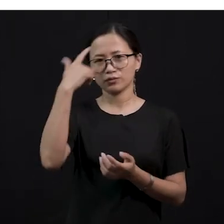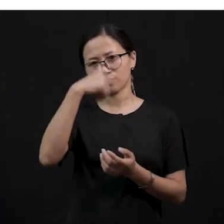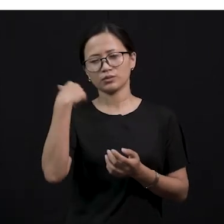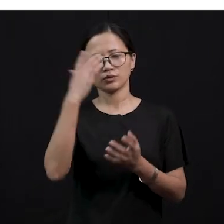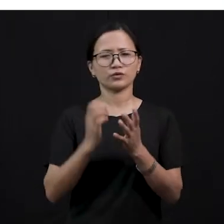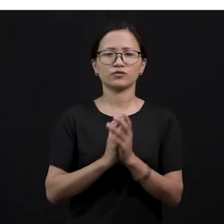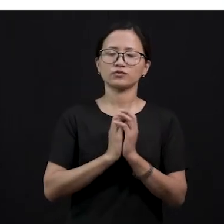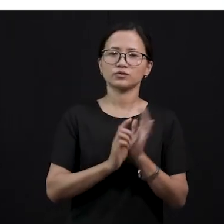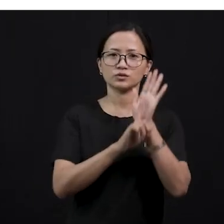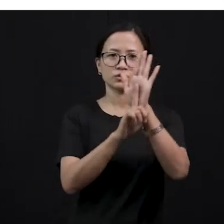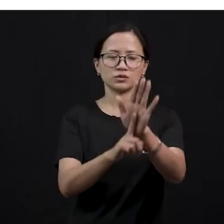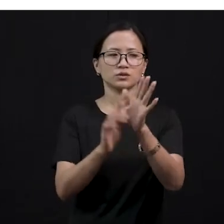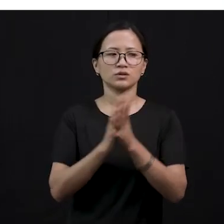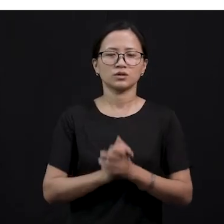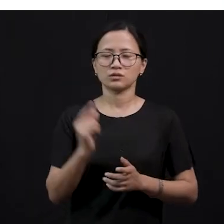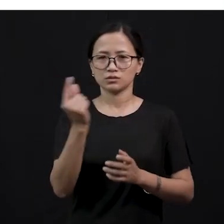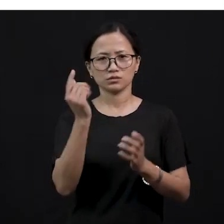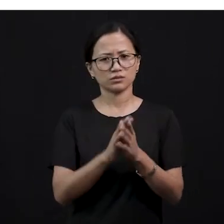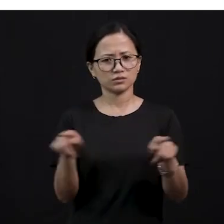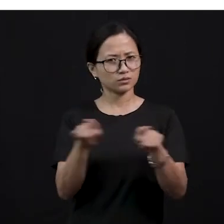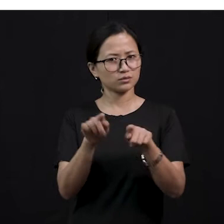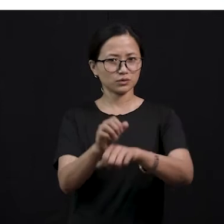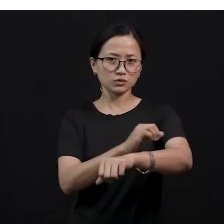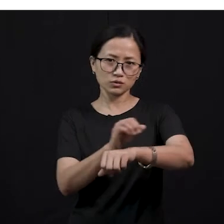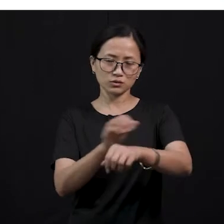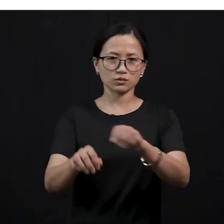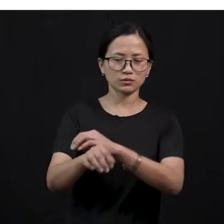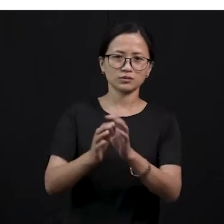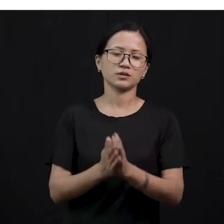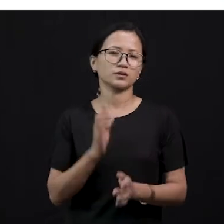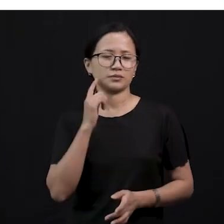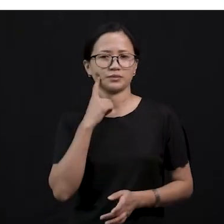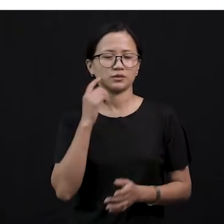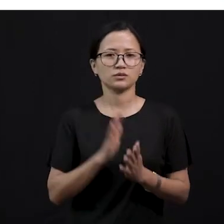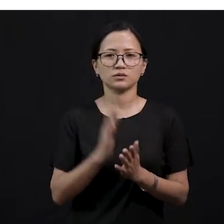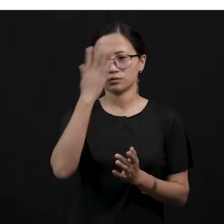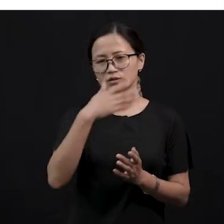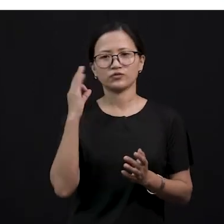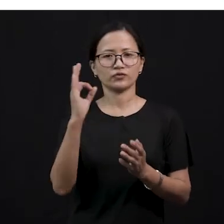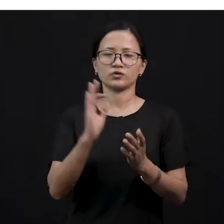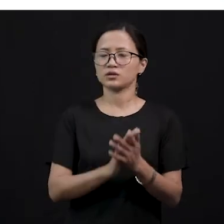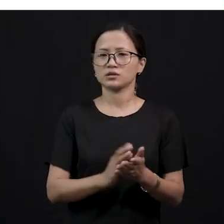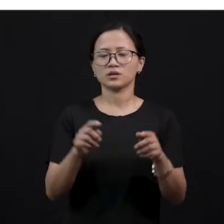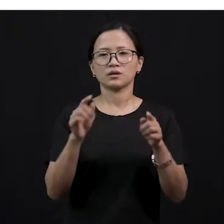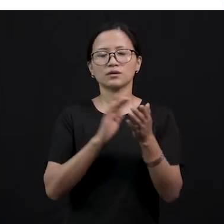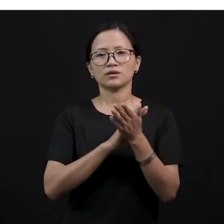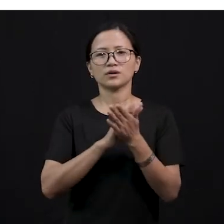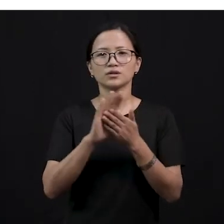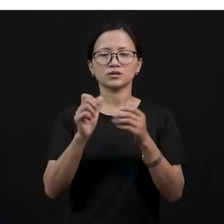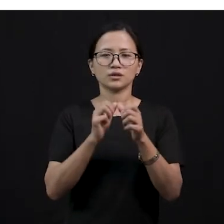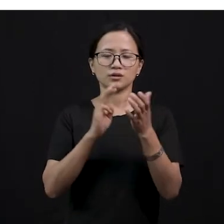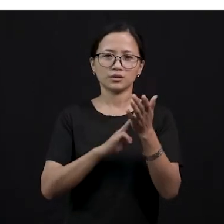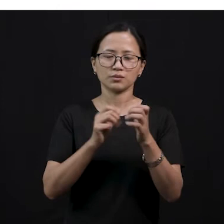beautiful Hema Malini, I thought I'm going to start using the same Lux and be as pretty and beautiful as Hema Malini. Unfortunately, that did not happen,